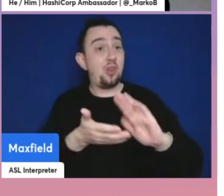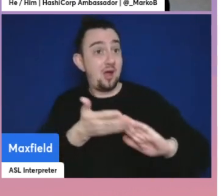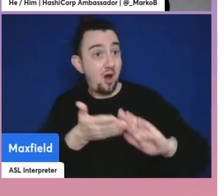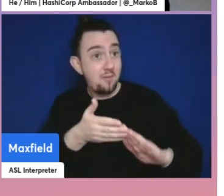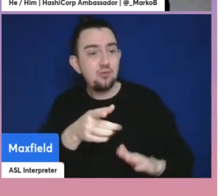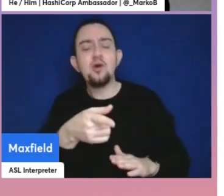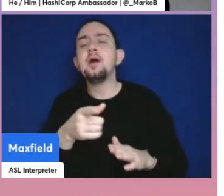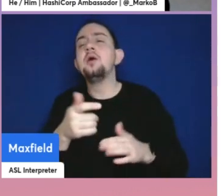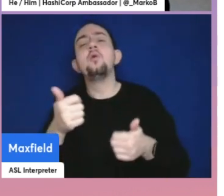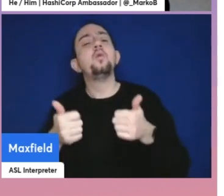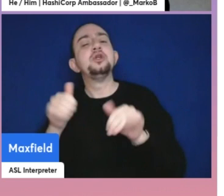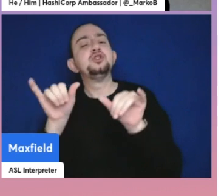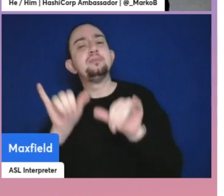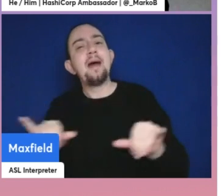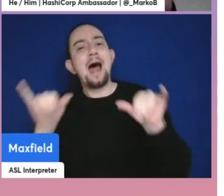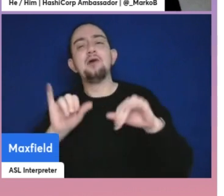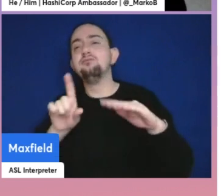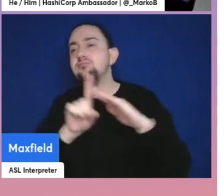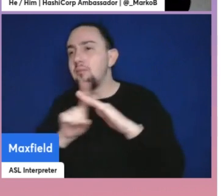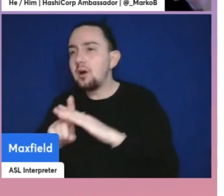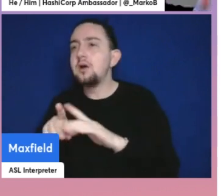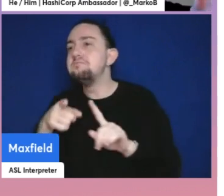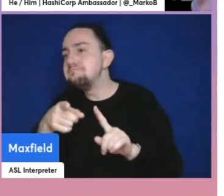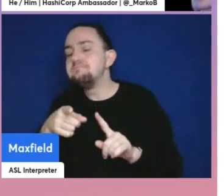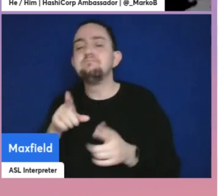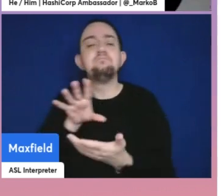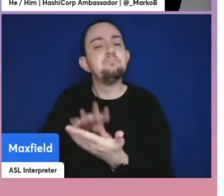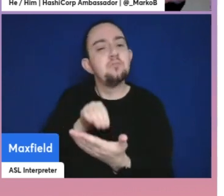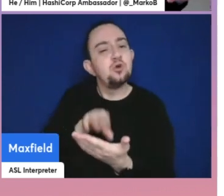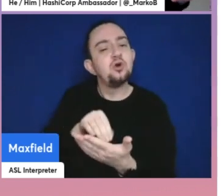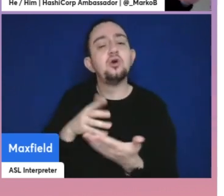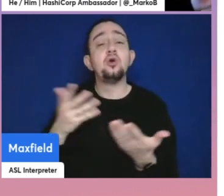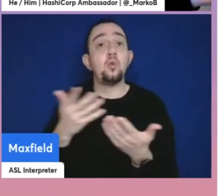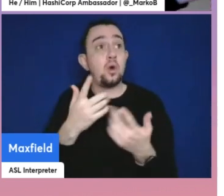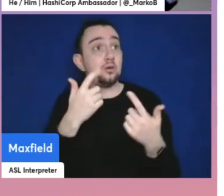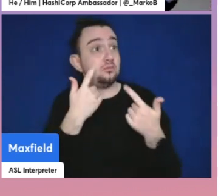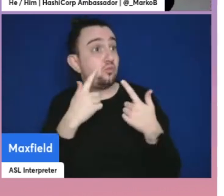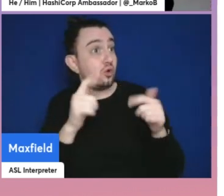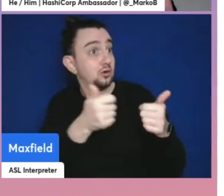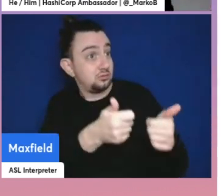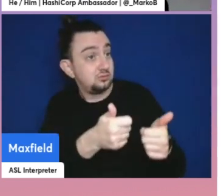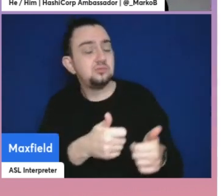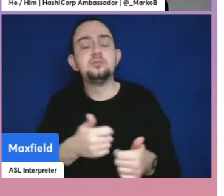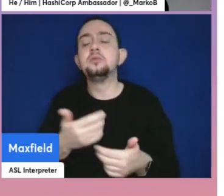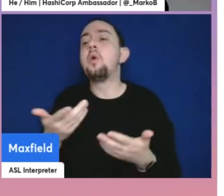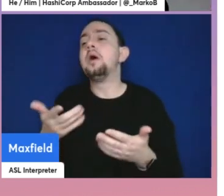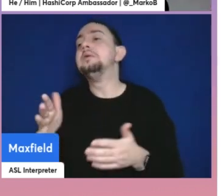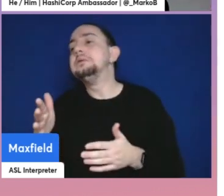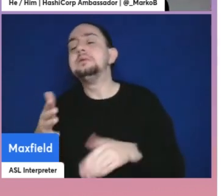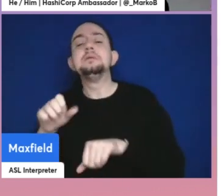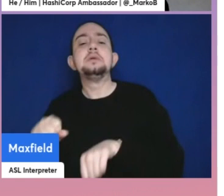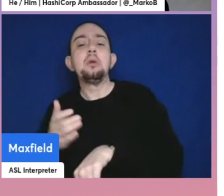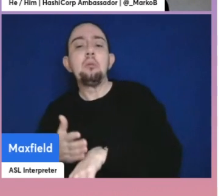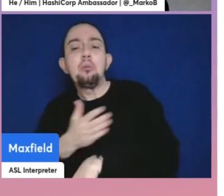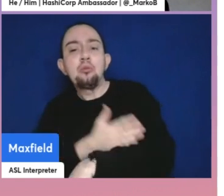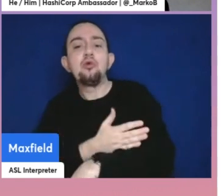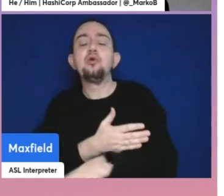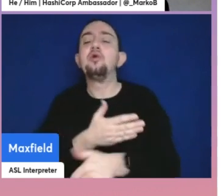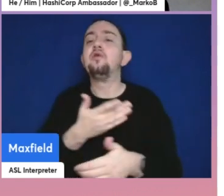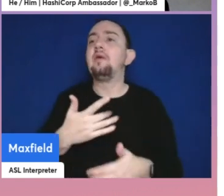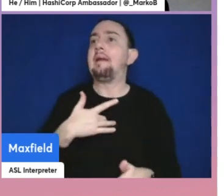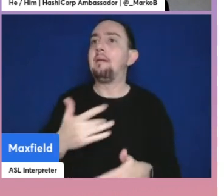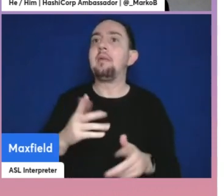and kind of get a good sense of what kind of works, what doesn't work, what are the usual kind of shortcuts that people